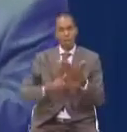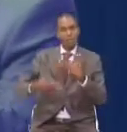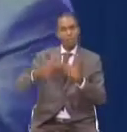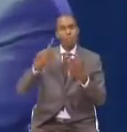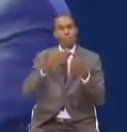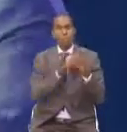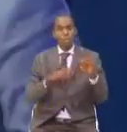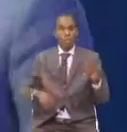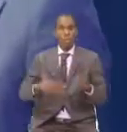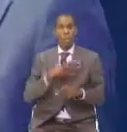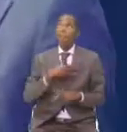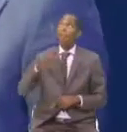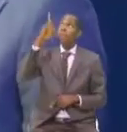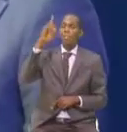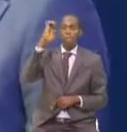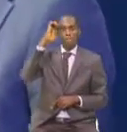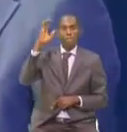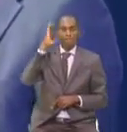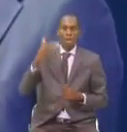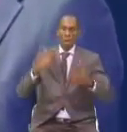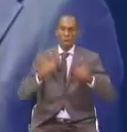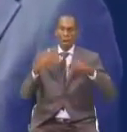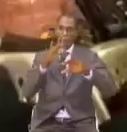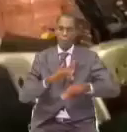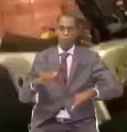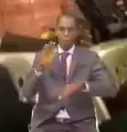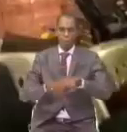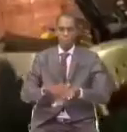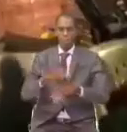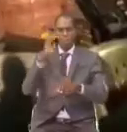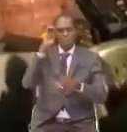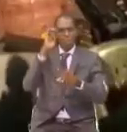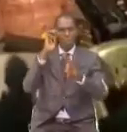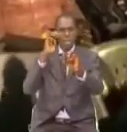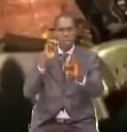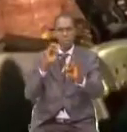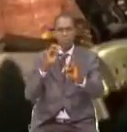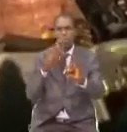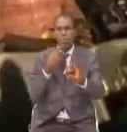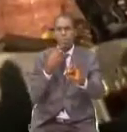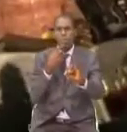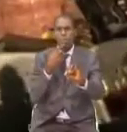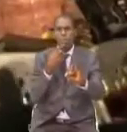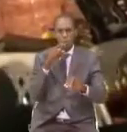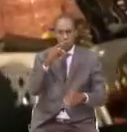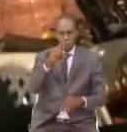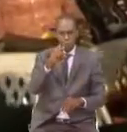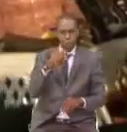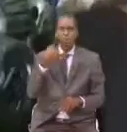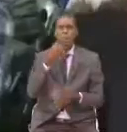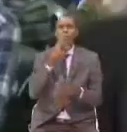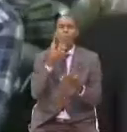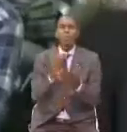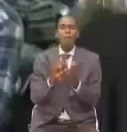have mercy upon him. Who is the he? He will have mercy upon him. I said, who is